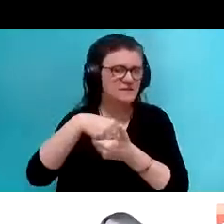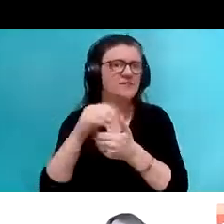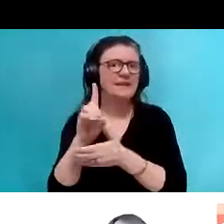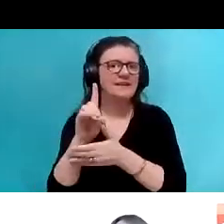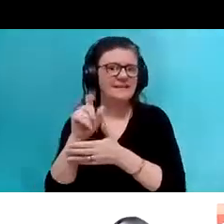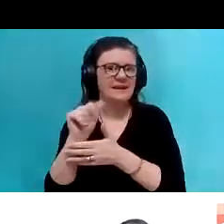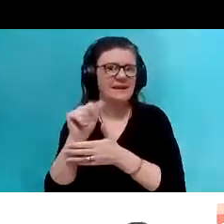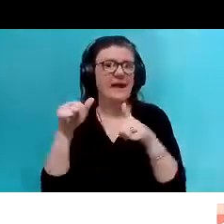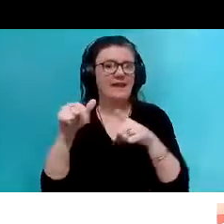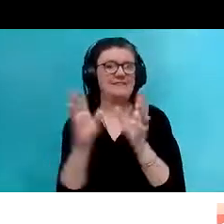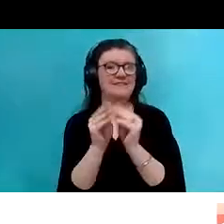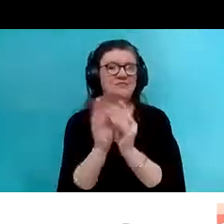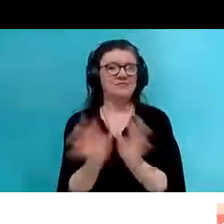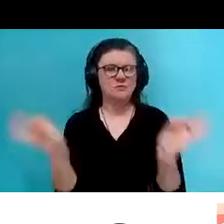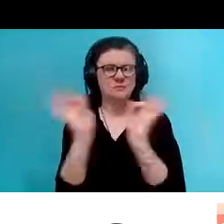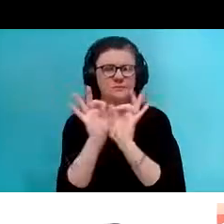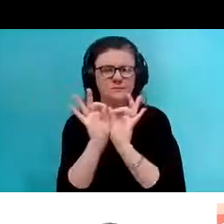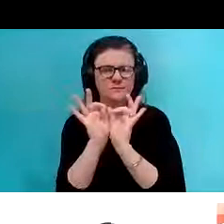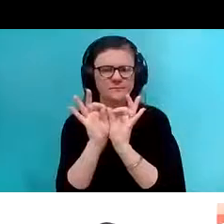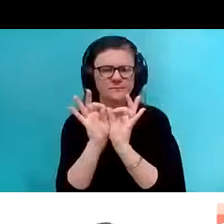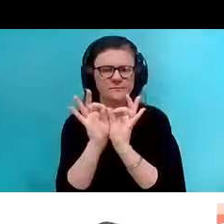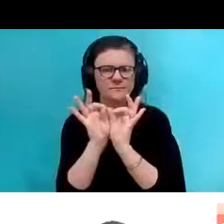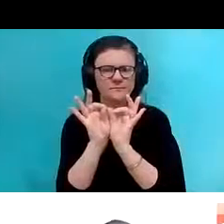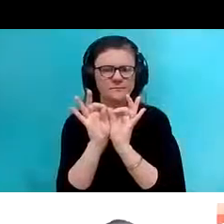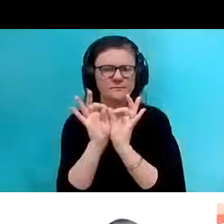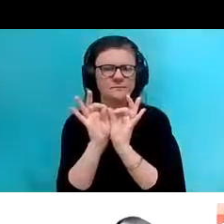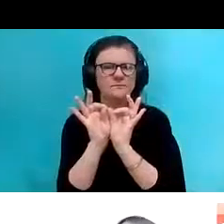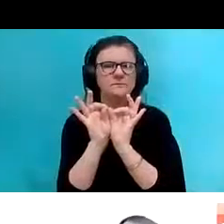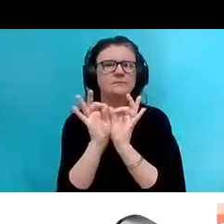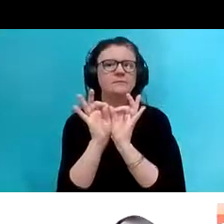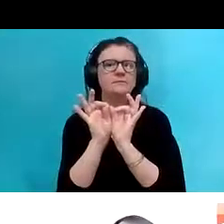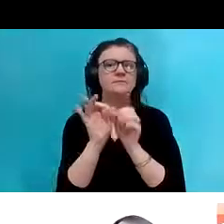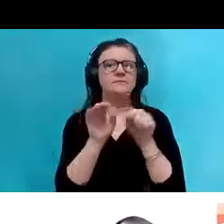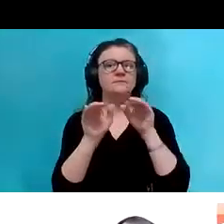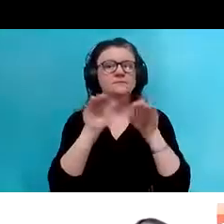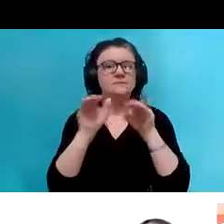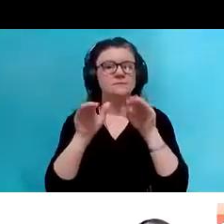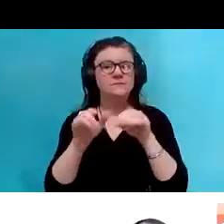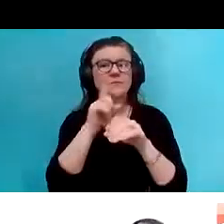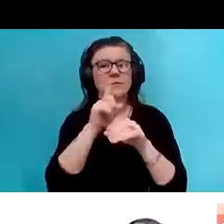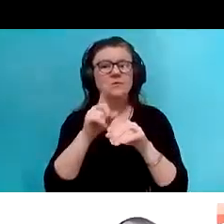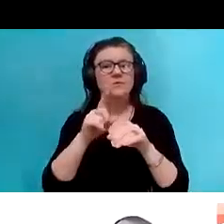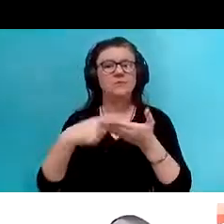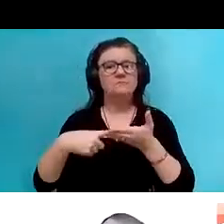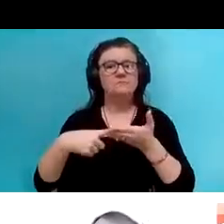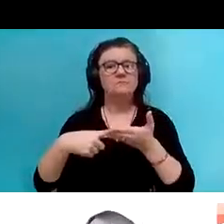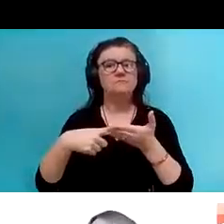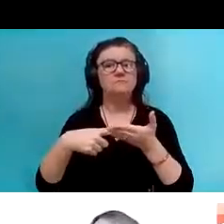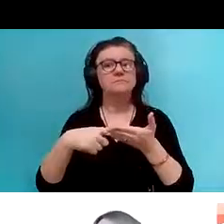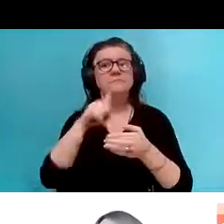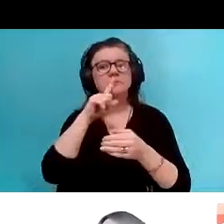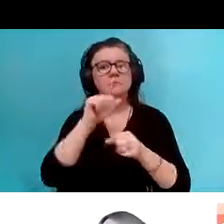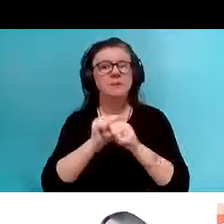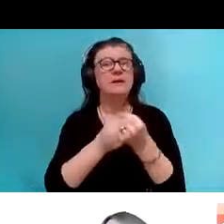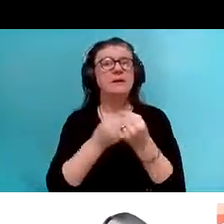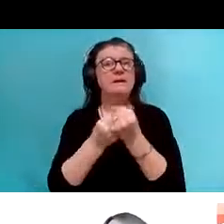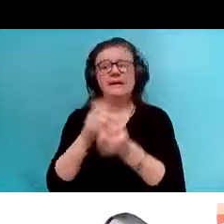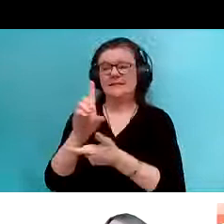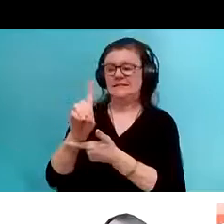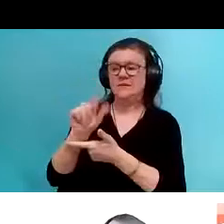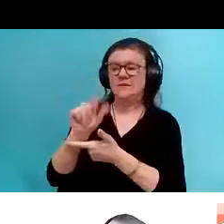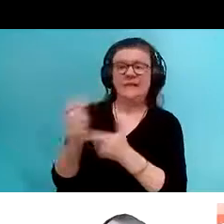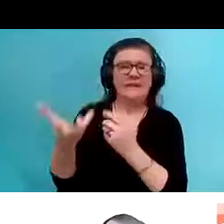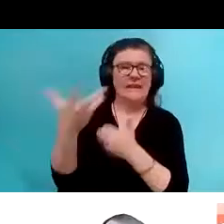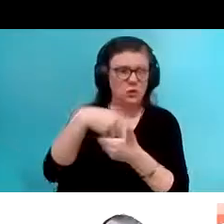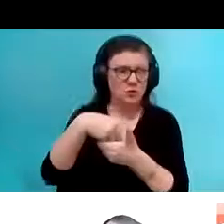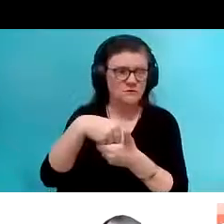so important. So I'm going to be talking today about some work that we've been doing to support disability inclusive data as part